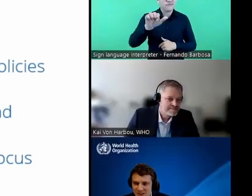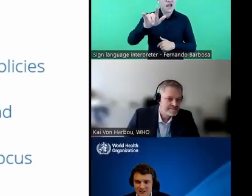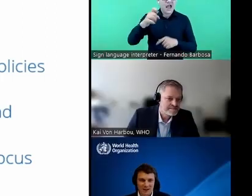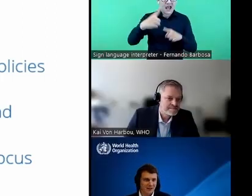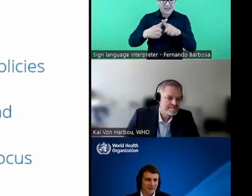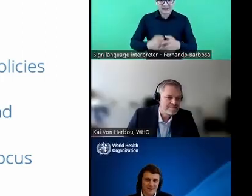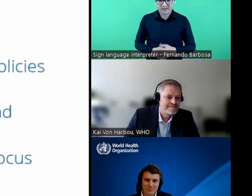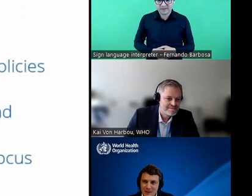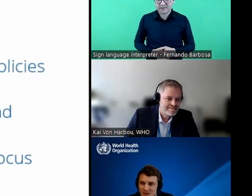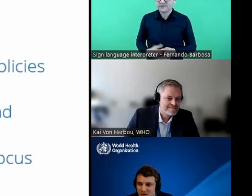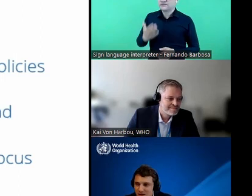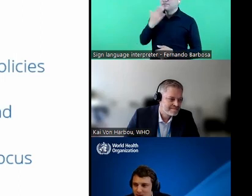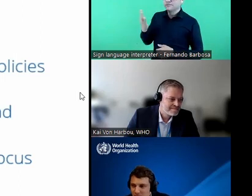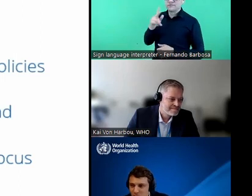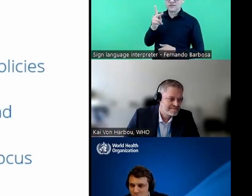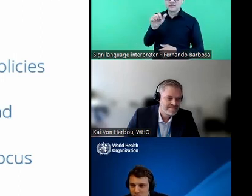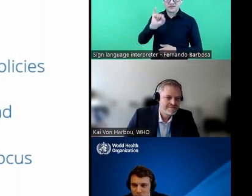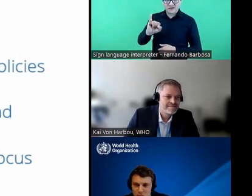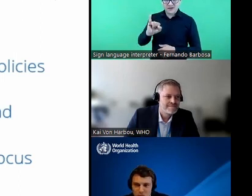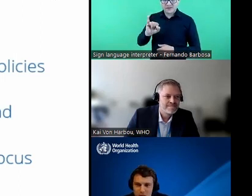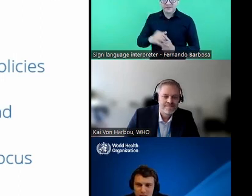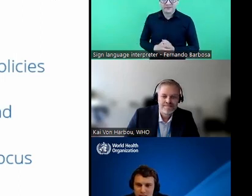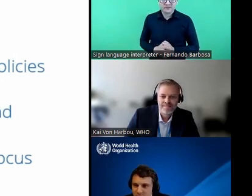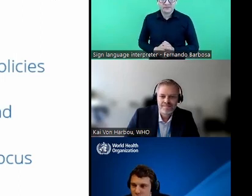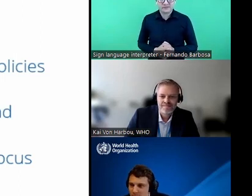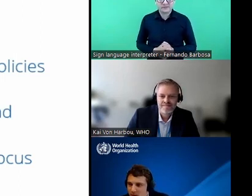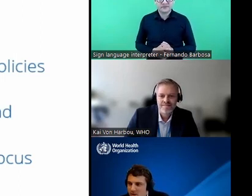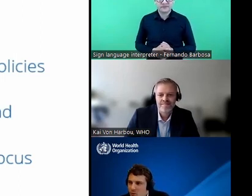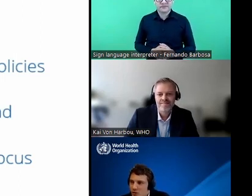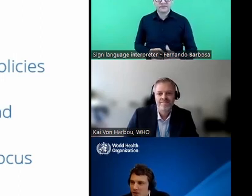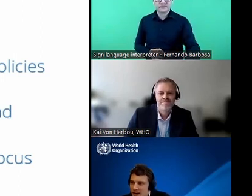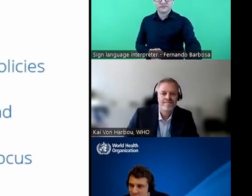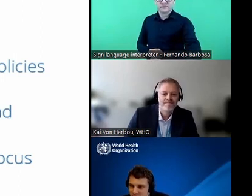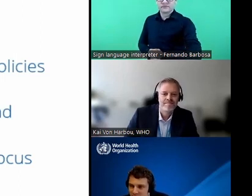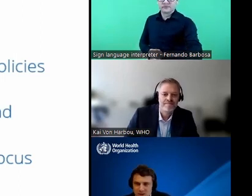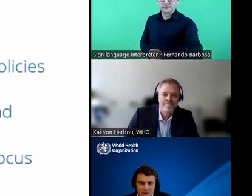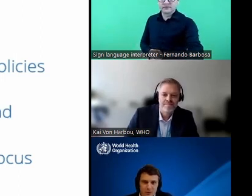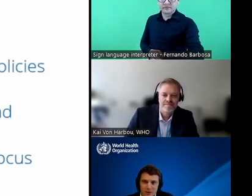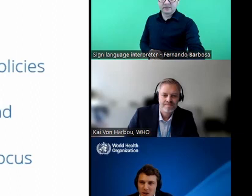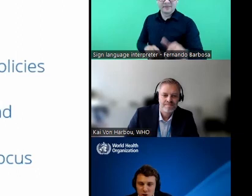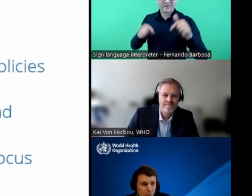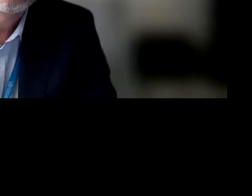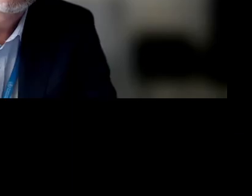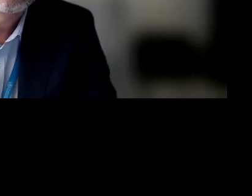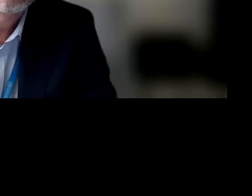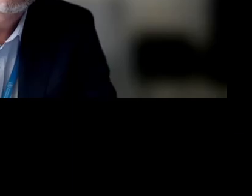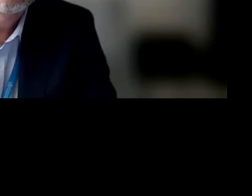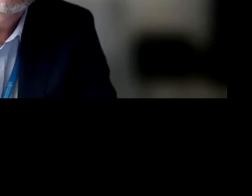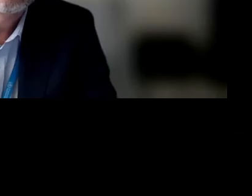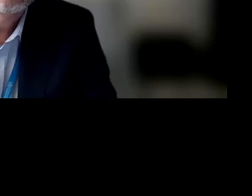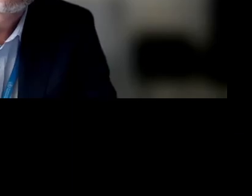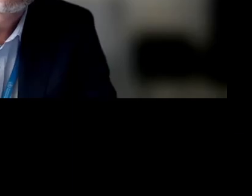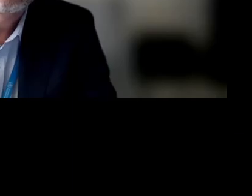Thank you very much, Kai. So next, we are going to move on to the next presentation from WHO.